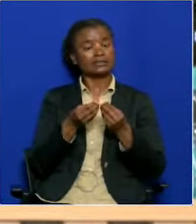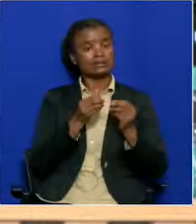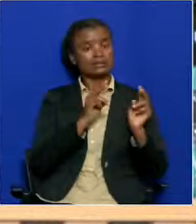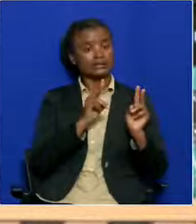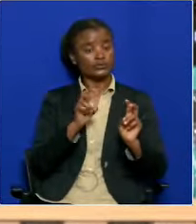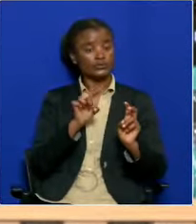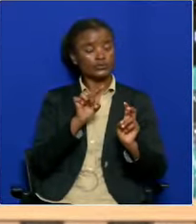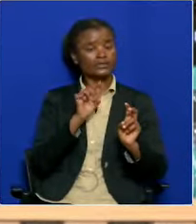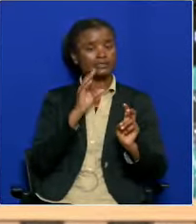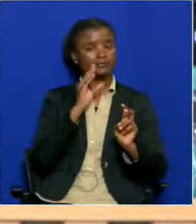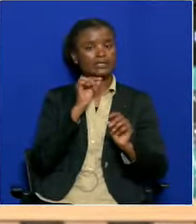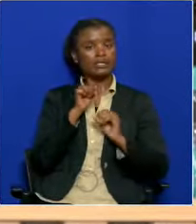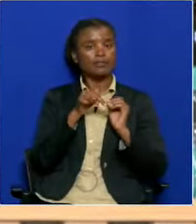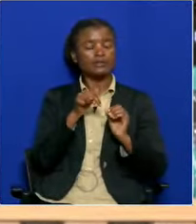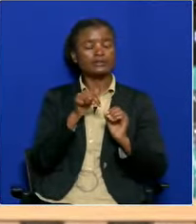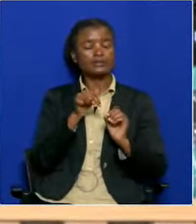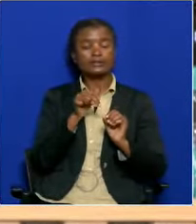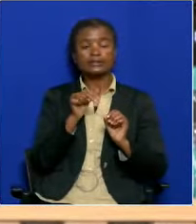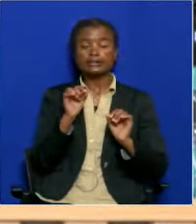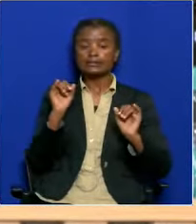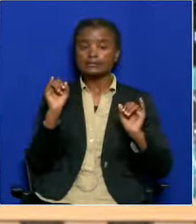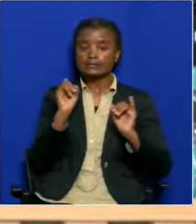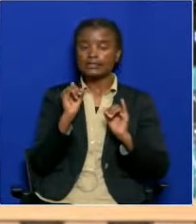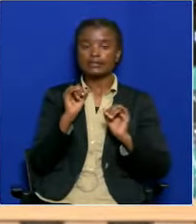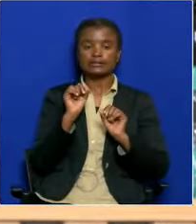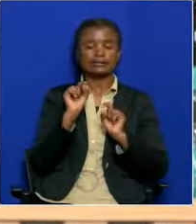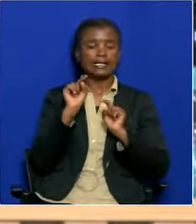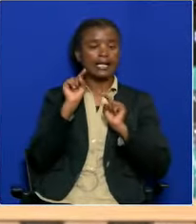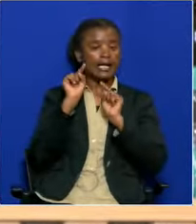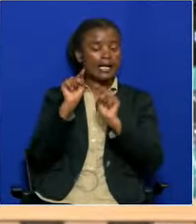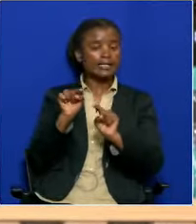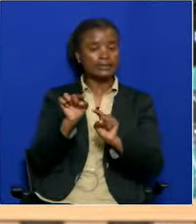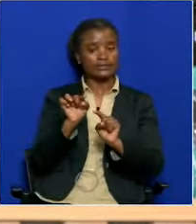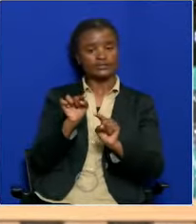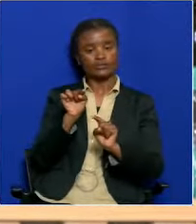against Generals Mkwanazi and Kumalo.